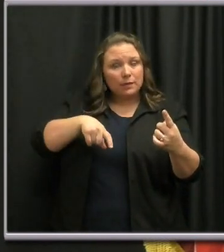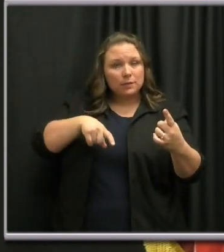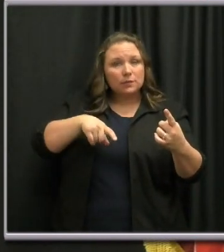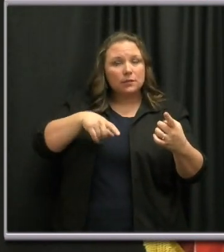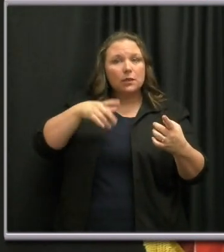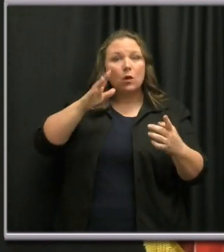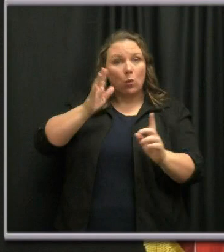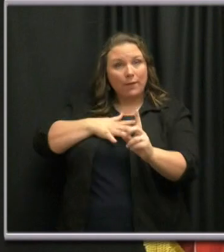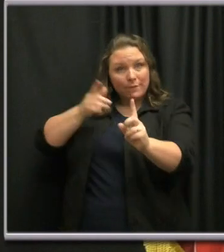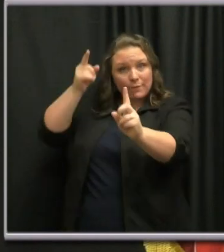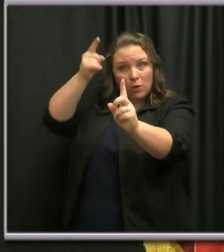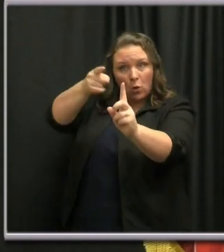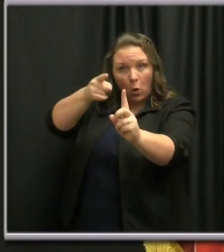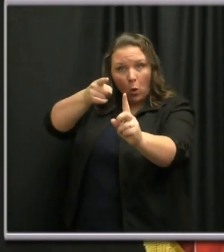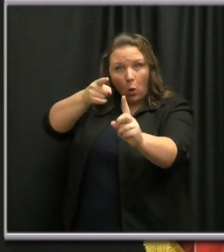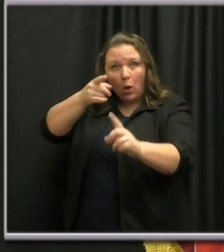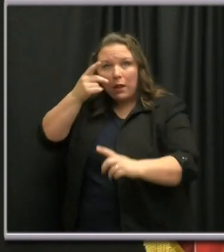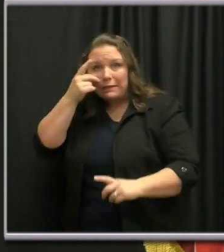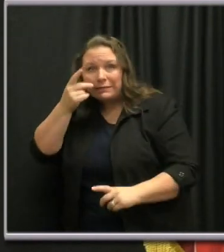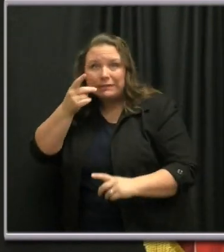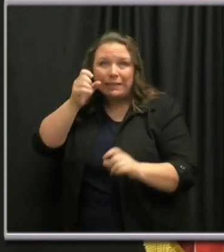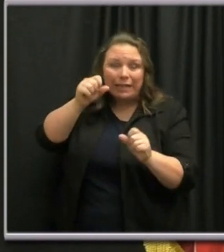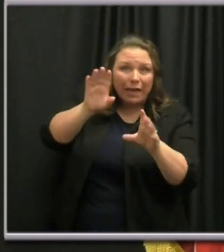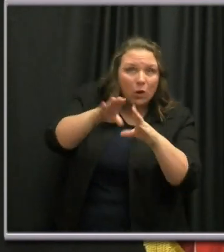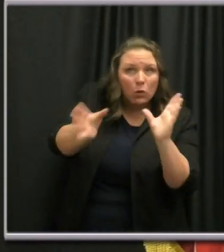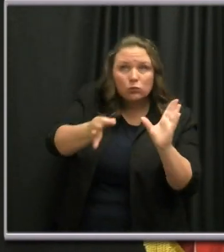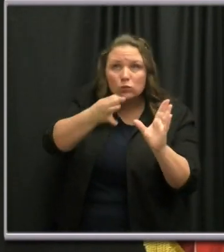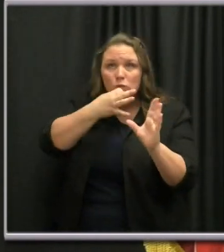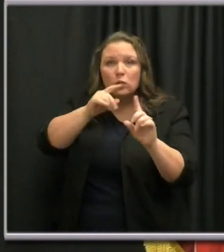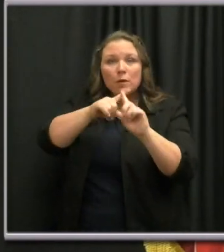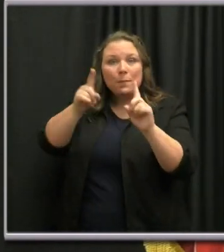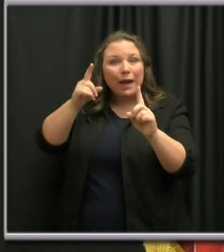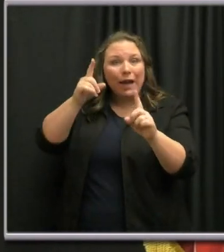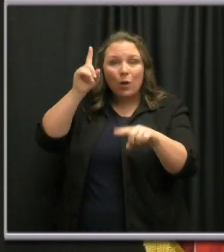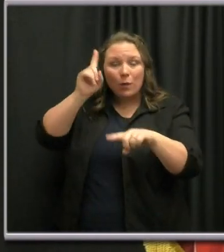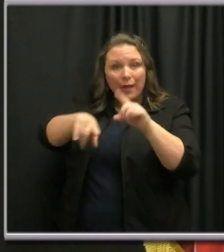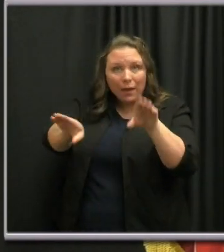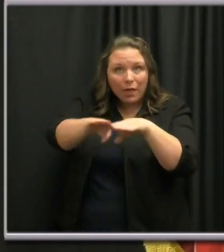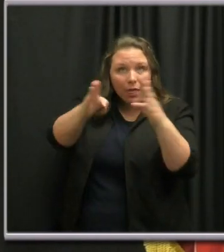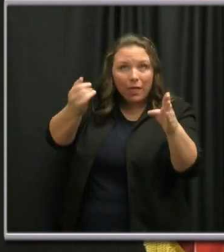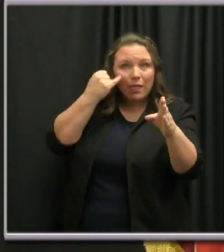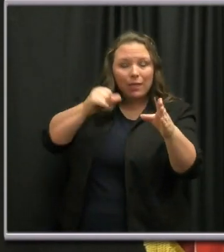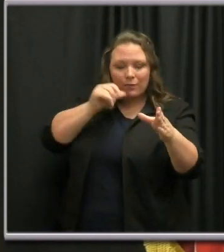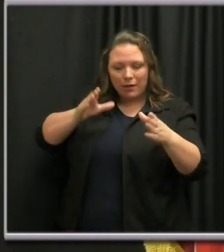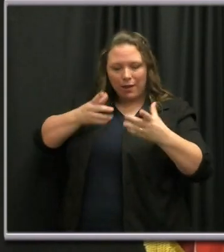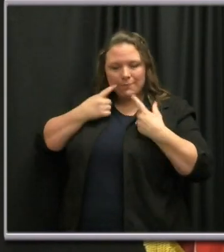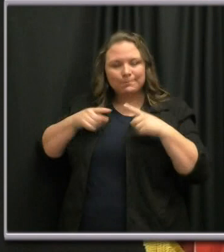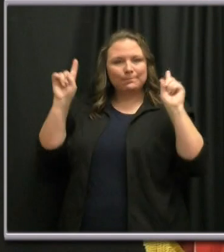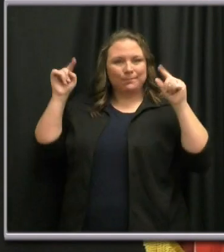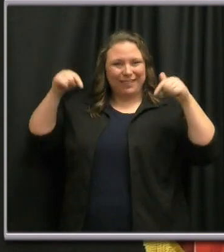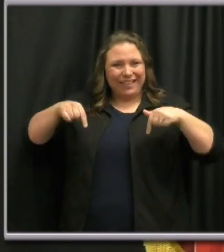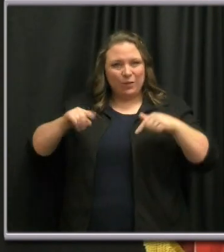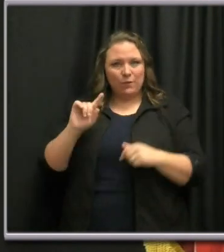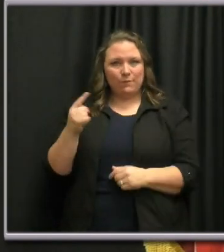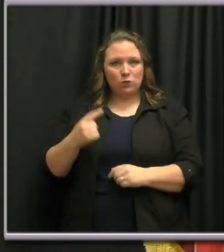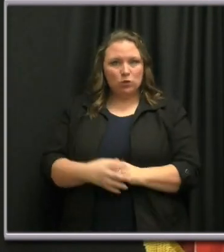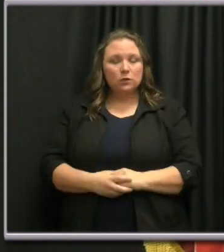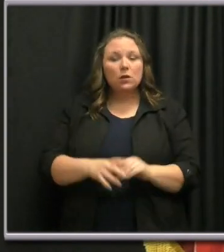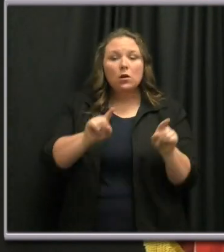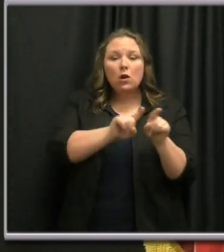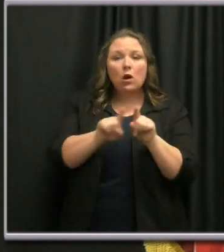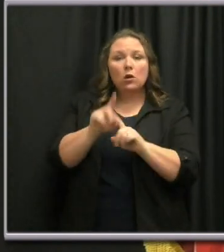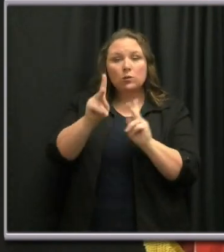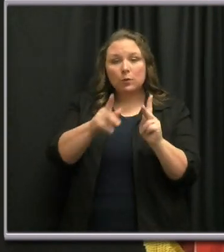a goal that's in sight. Let's make sure that we get there and complete the mission. Also, for your